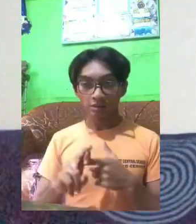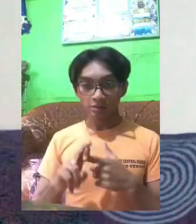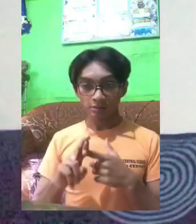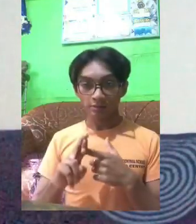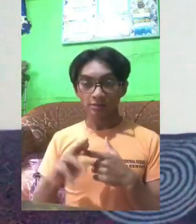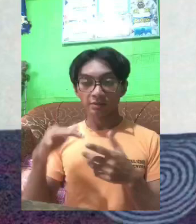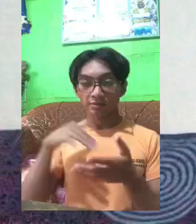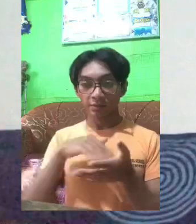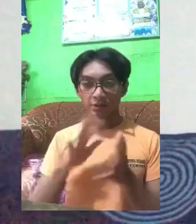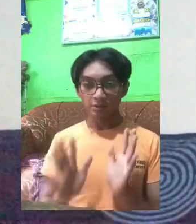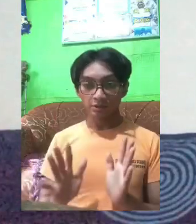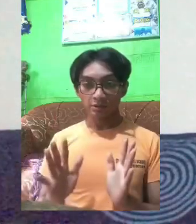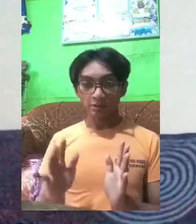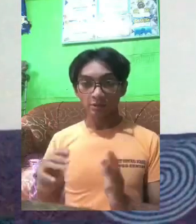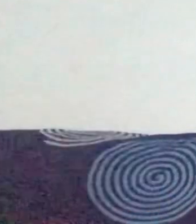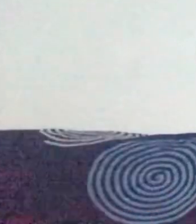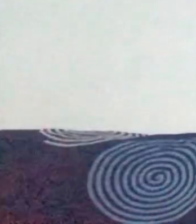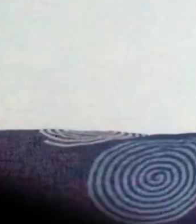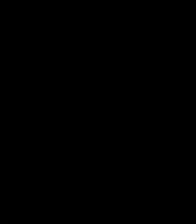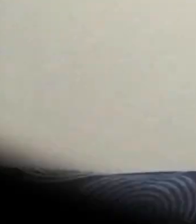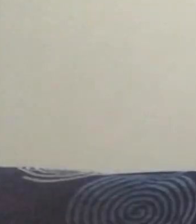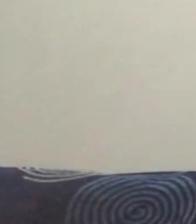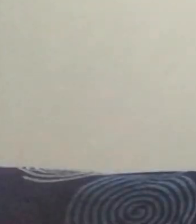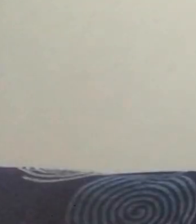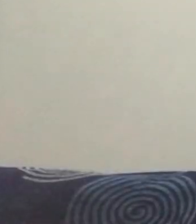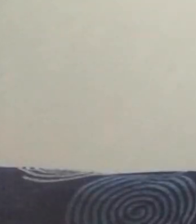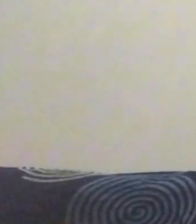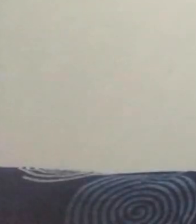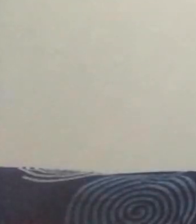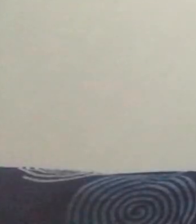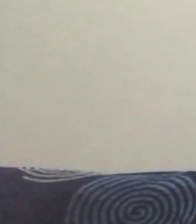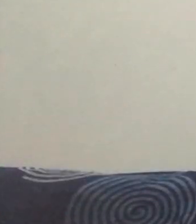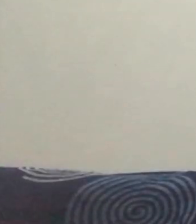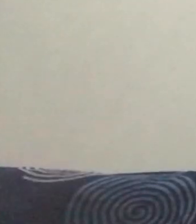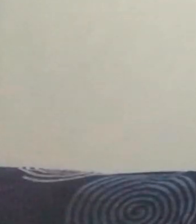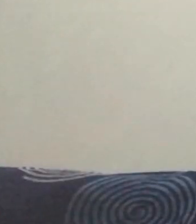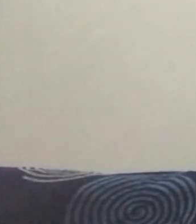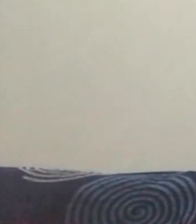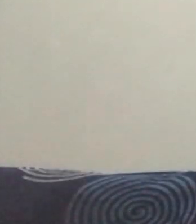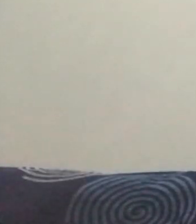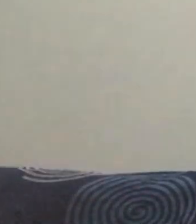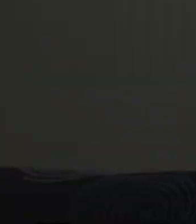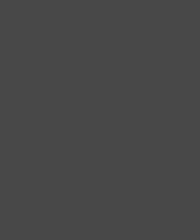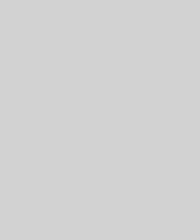they have a special meaning in your research. And that's all. Thank you for watching.